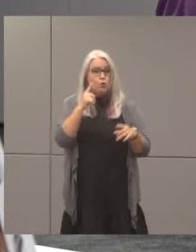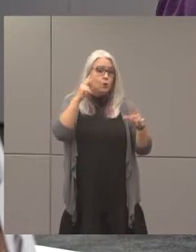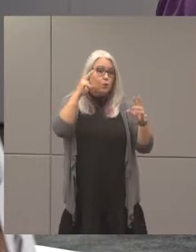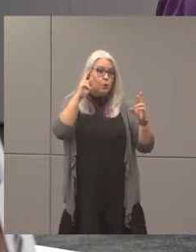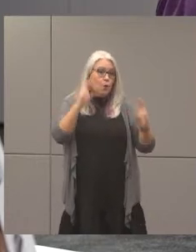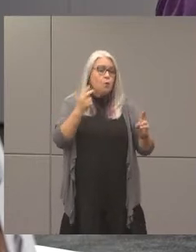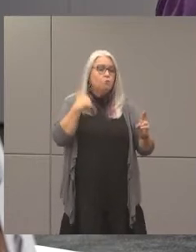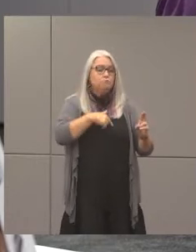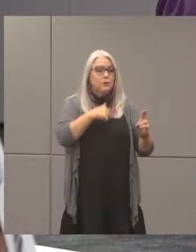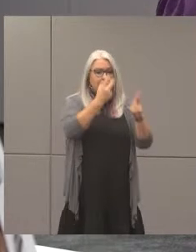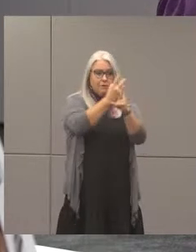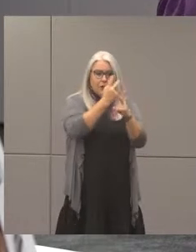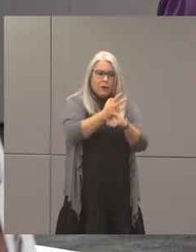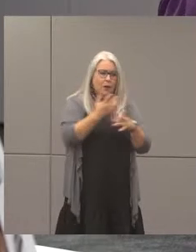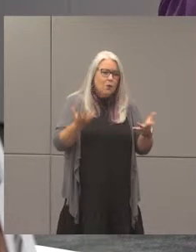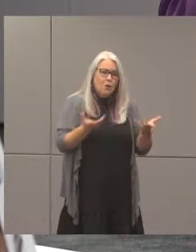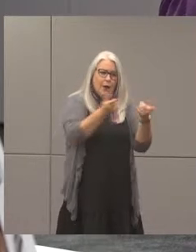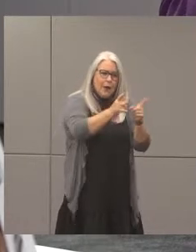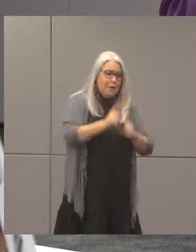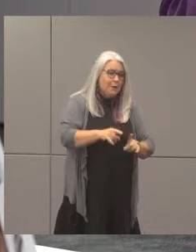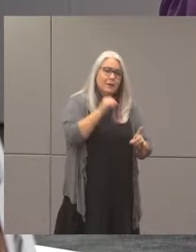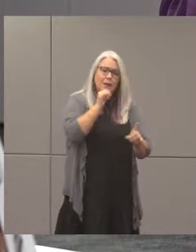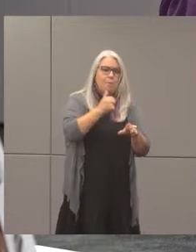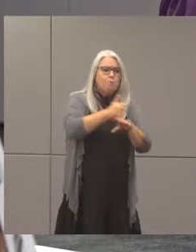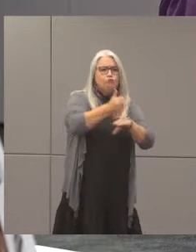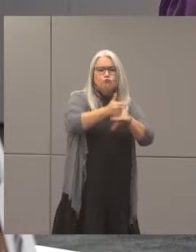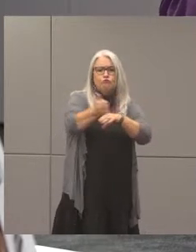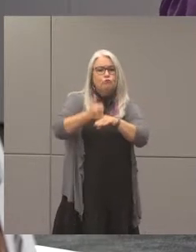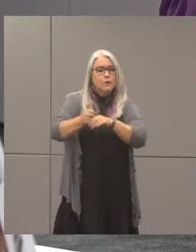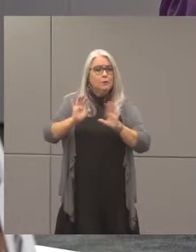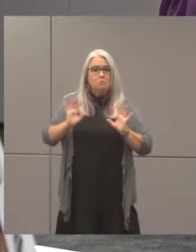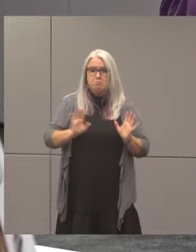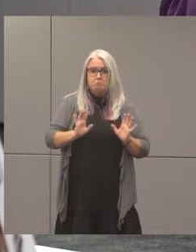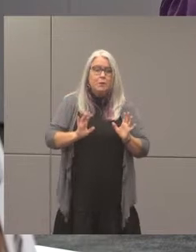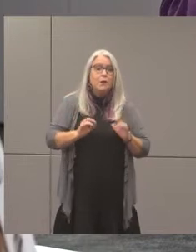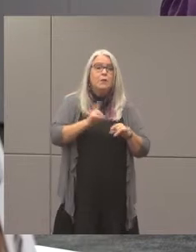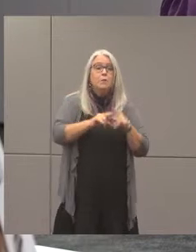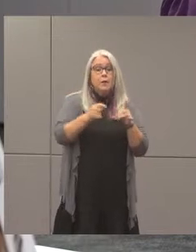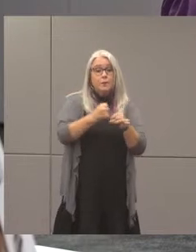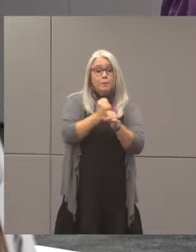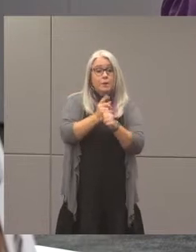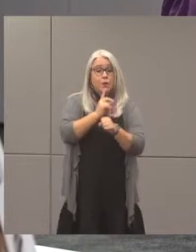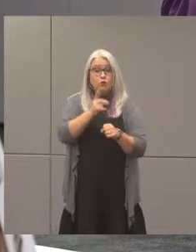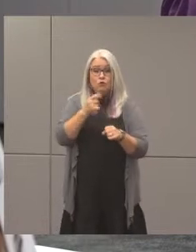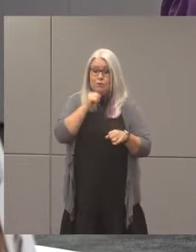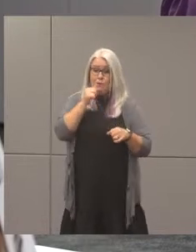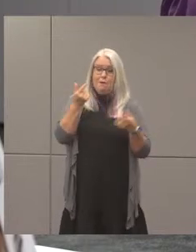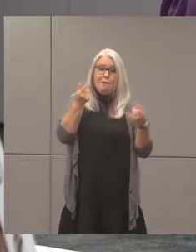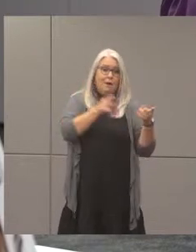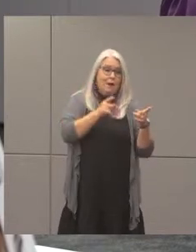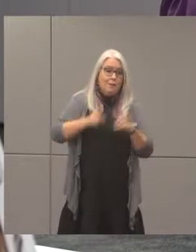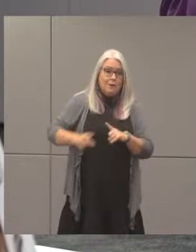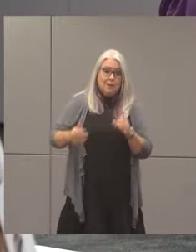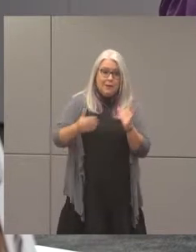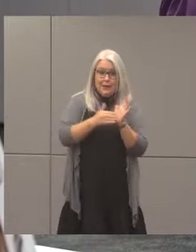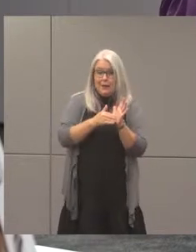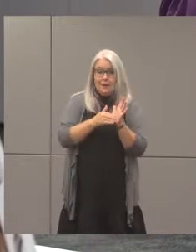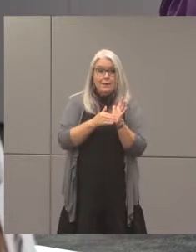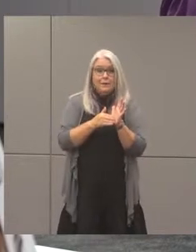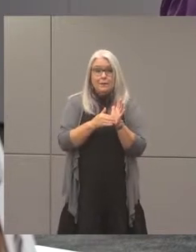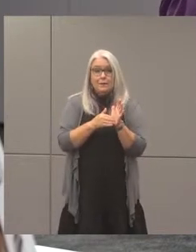wrong, and not to blame anybody, but just to make sure that this doesn't happen again,